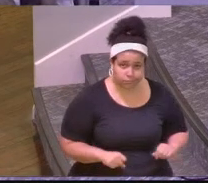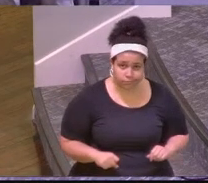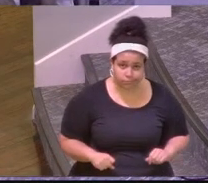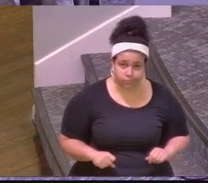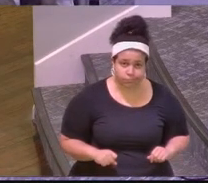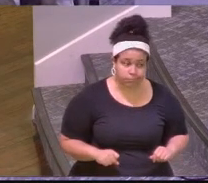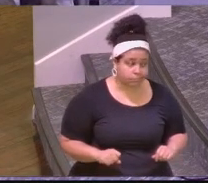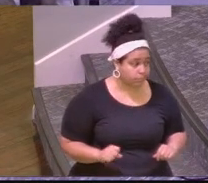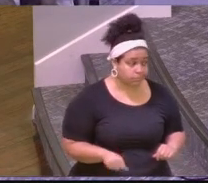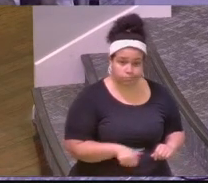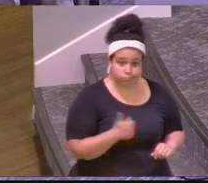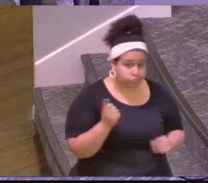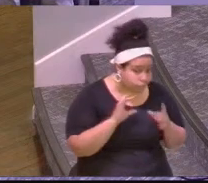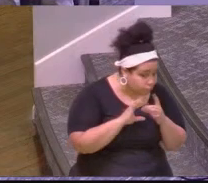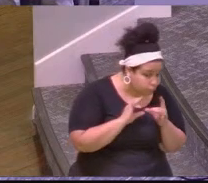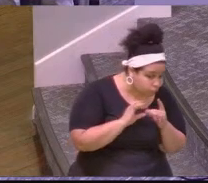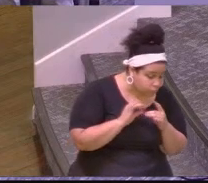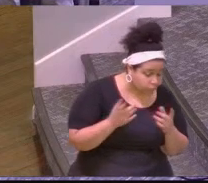Anything else?